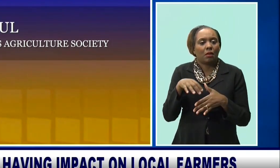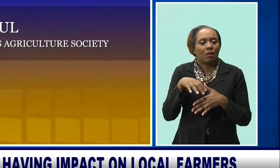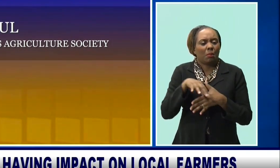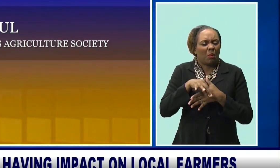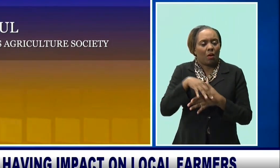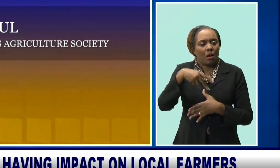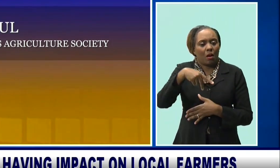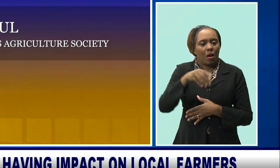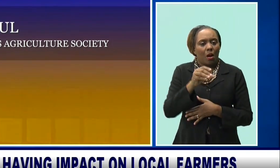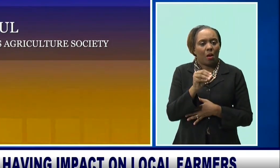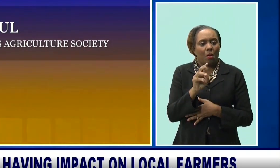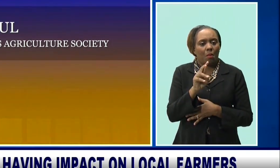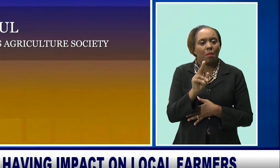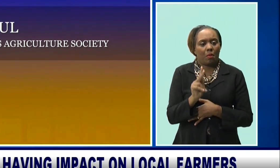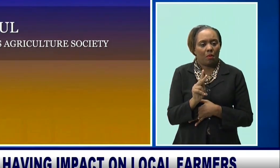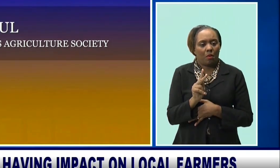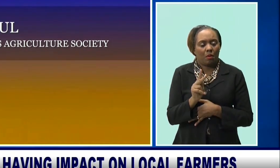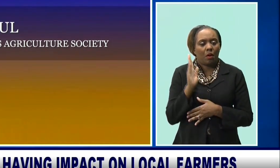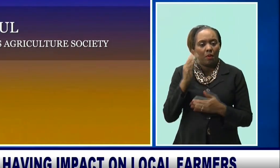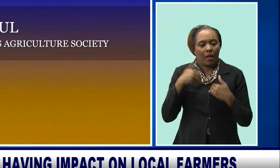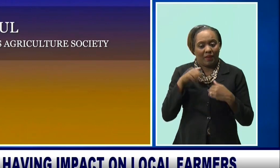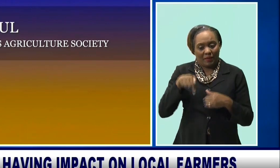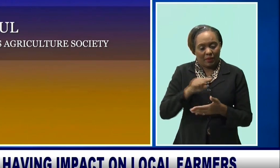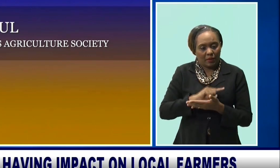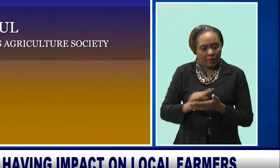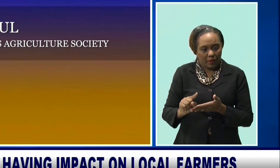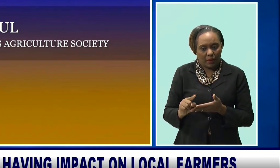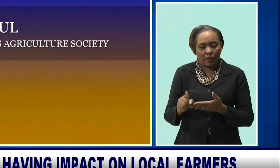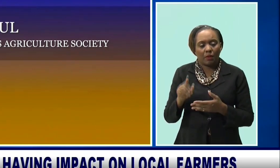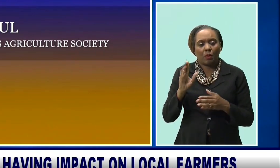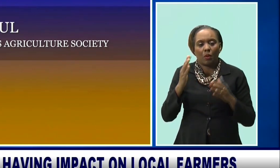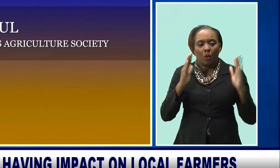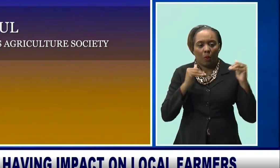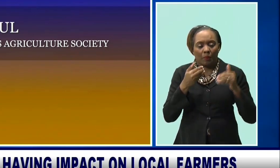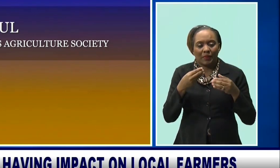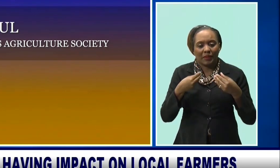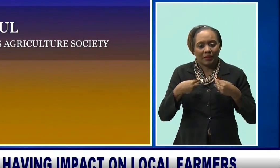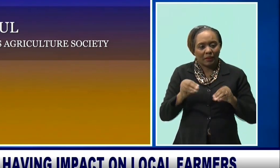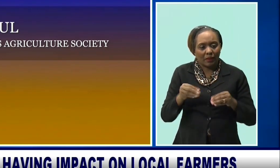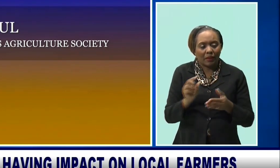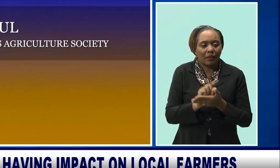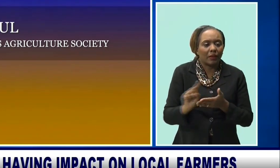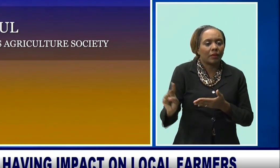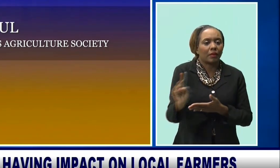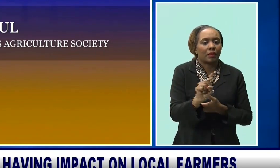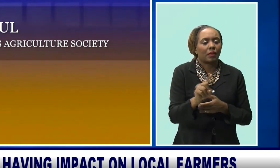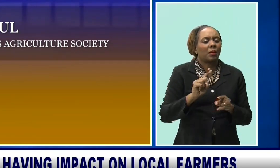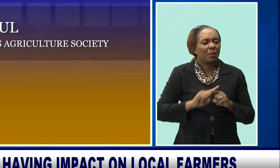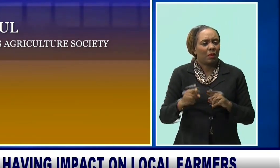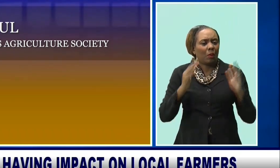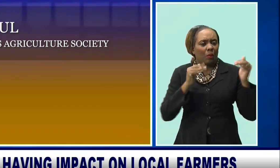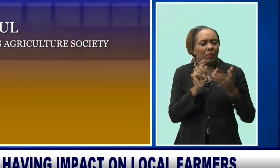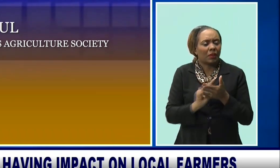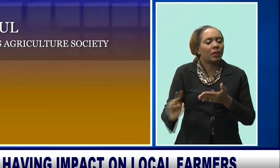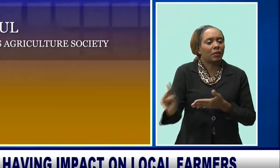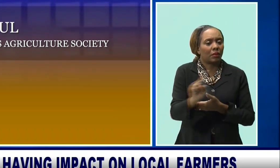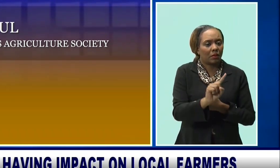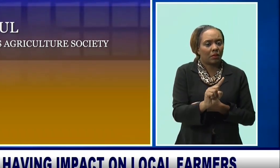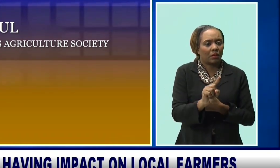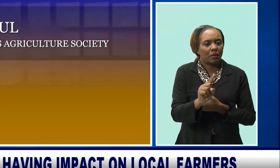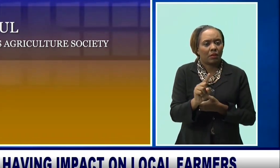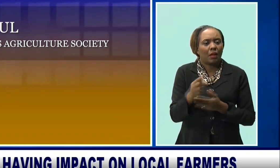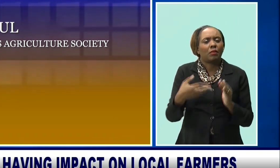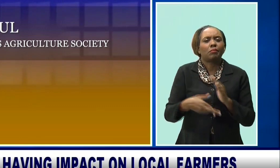and all of that pork will not have been able to be slaughtered, so some are going to next week. But we are hopeful that by the time next week comes and we